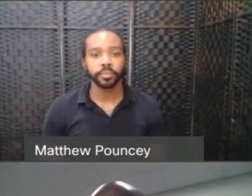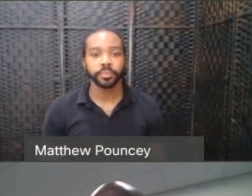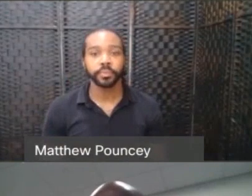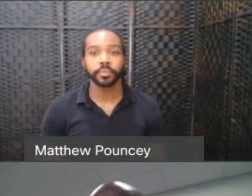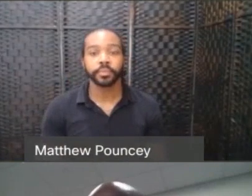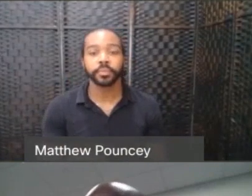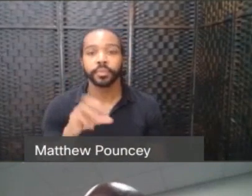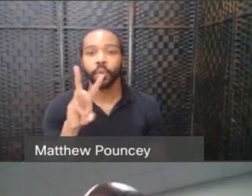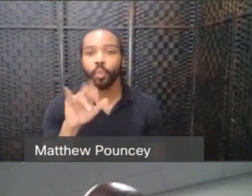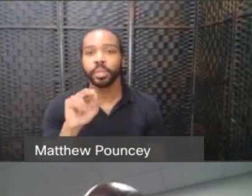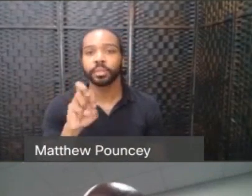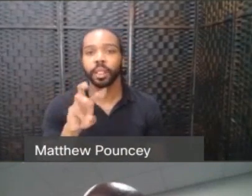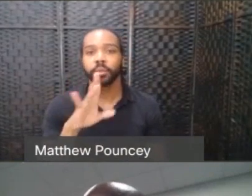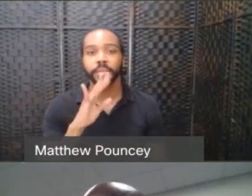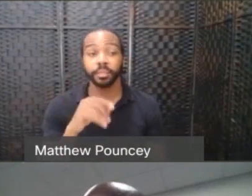Thank you, Danielle. That's